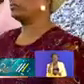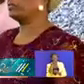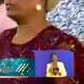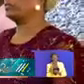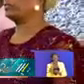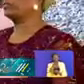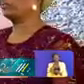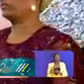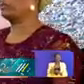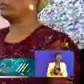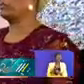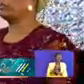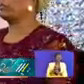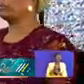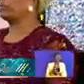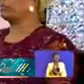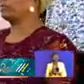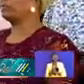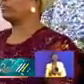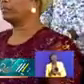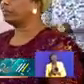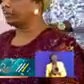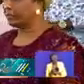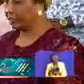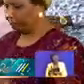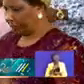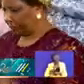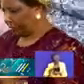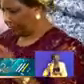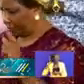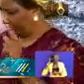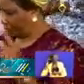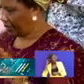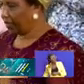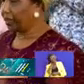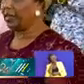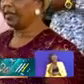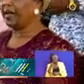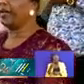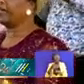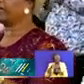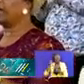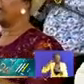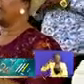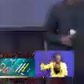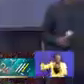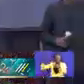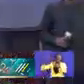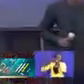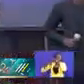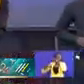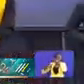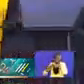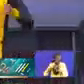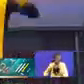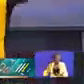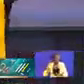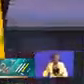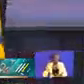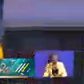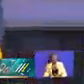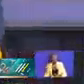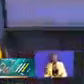atmosphere I hear the sound of Victory I hear the sound of